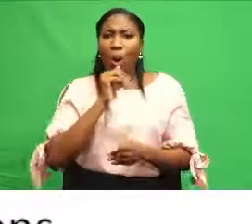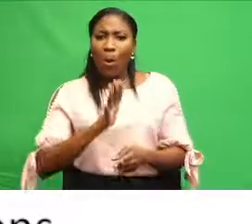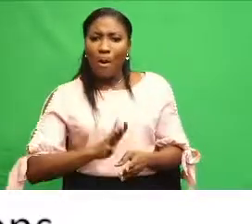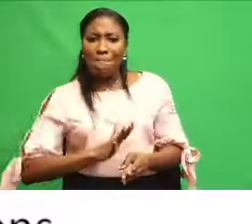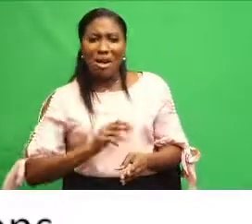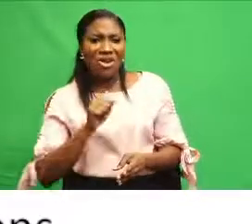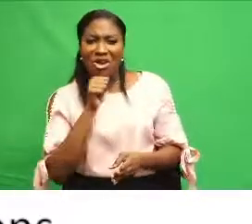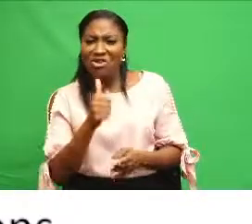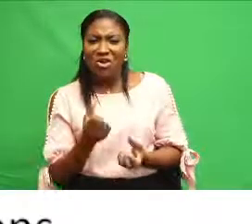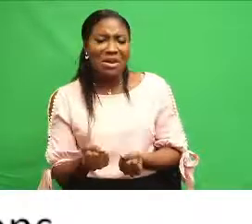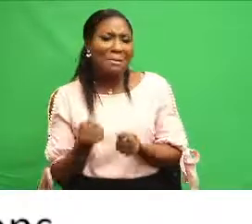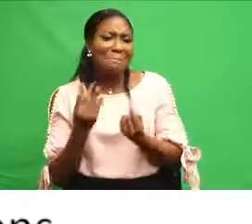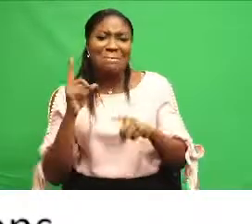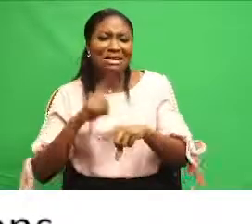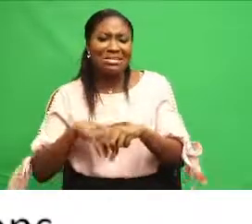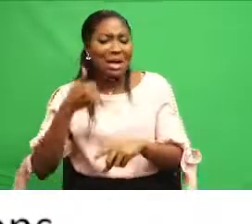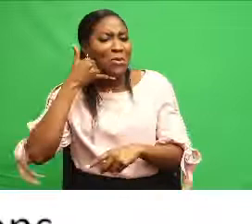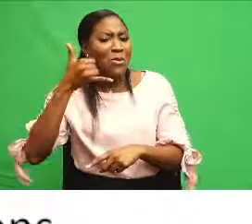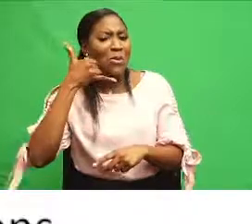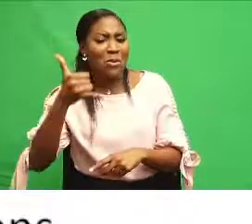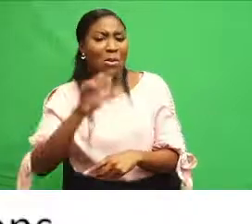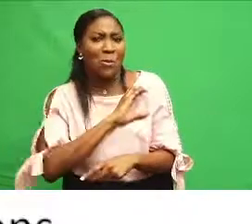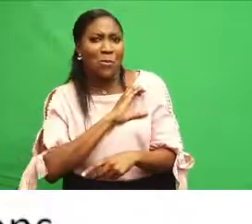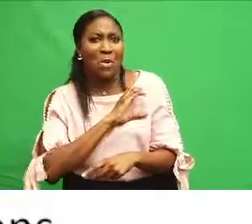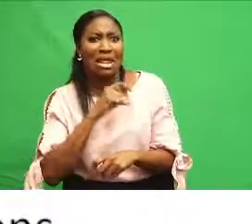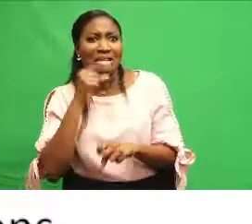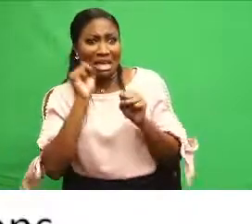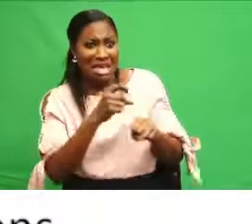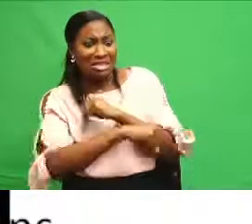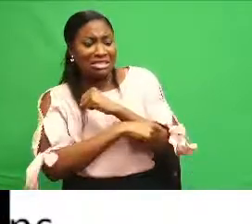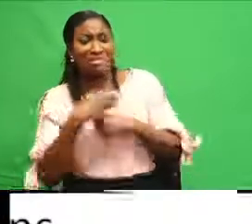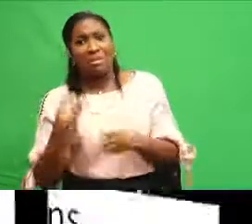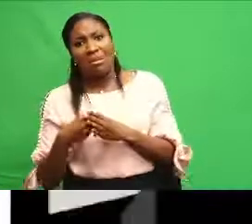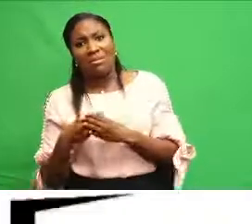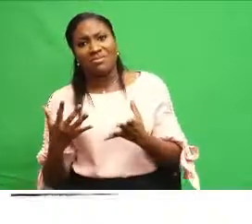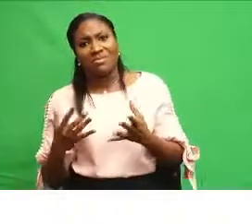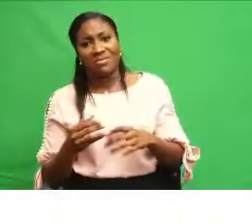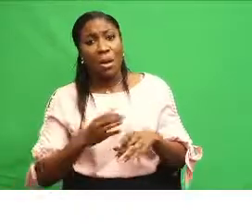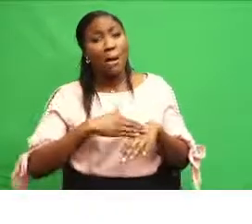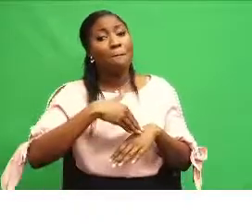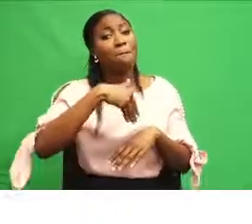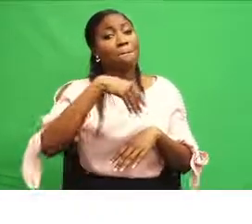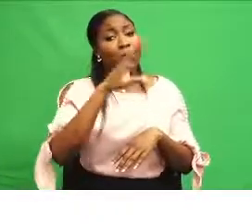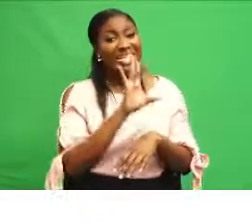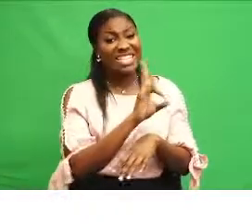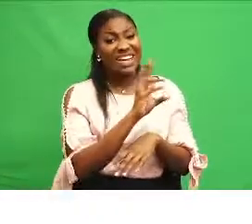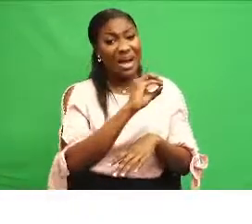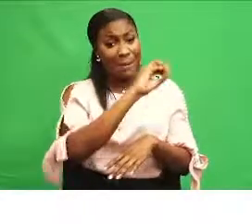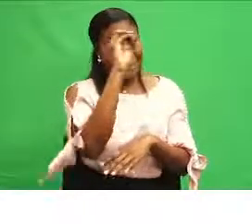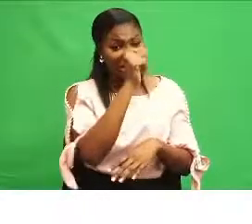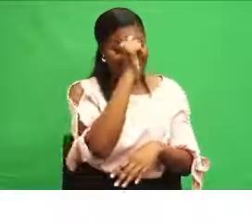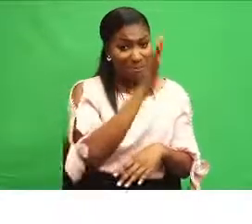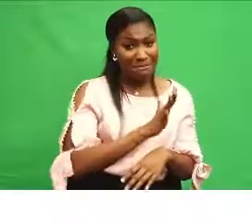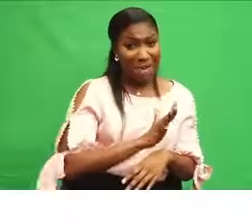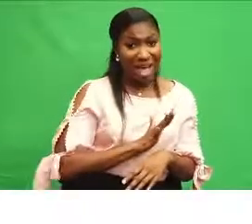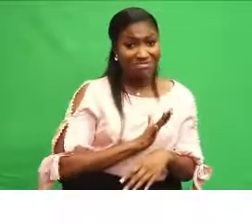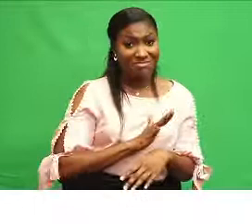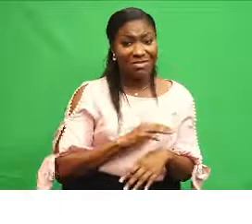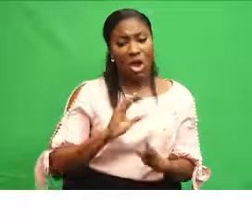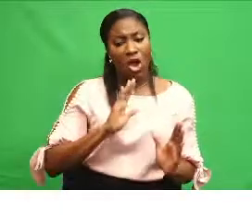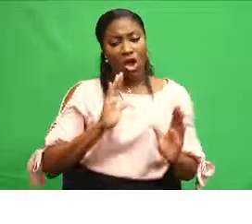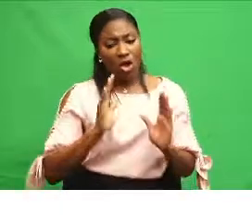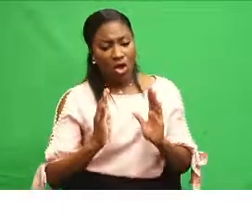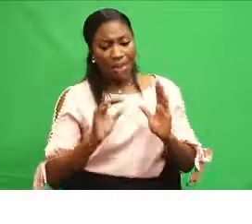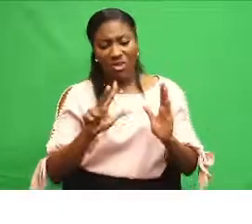3. 70% of men versus 30% of women across the years. Now, in terms